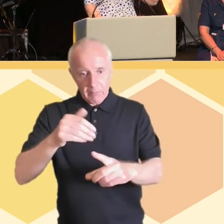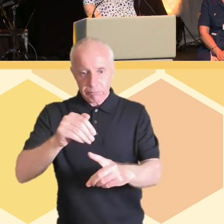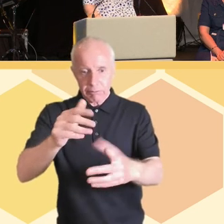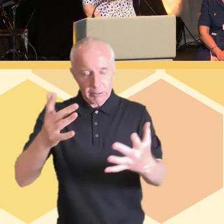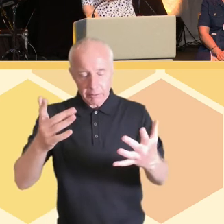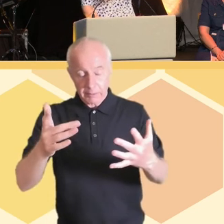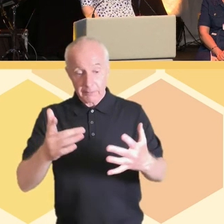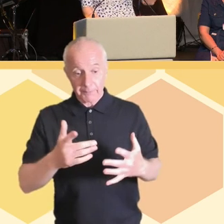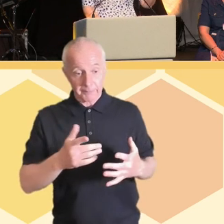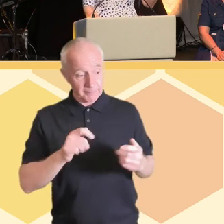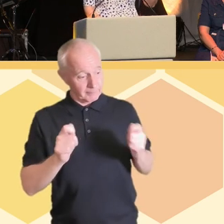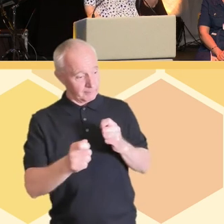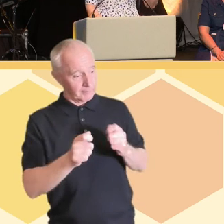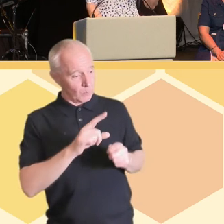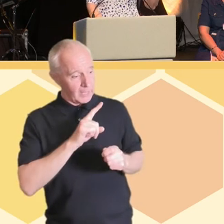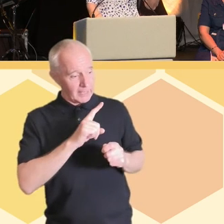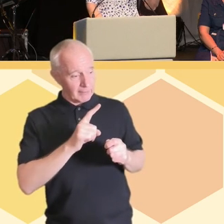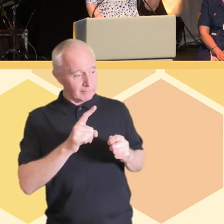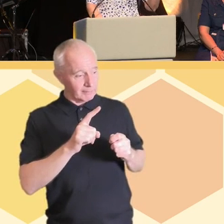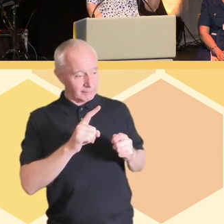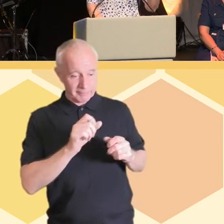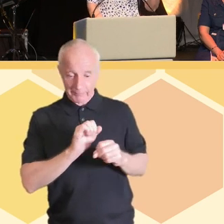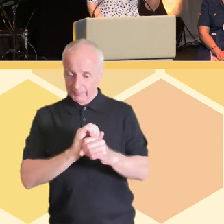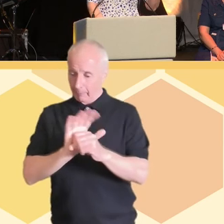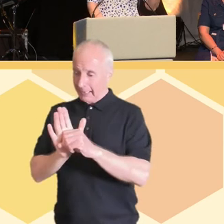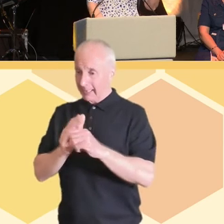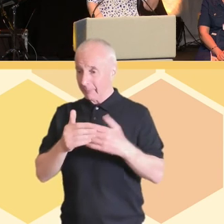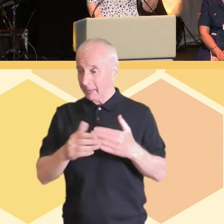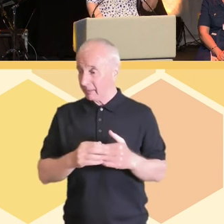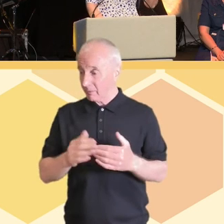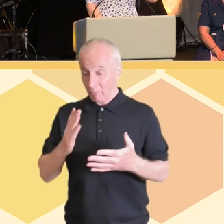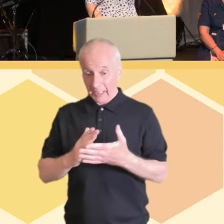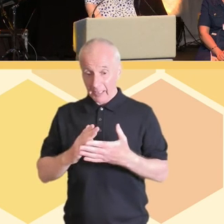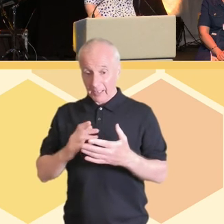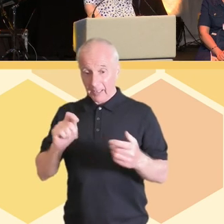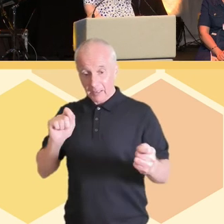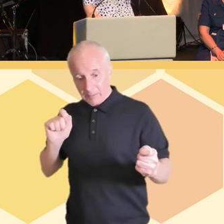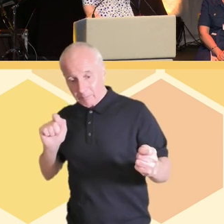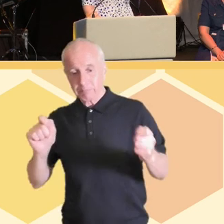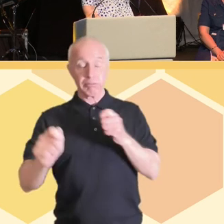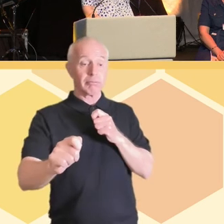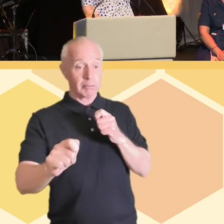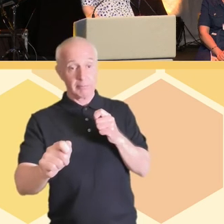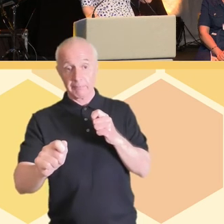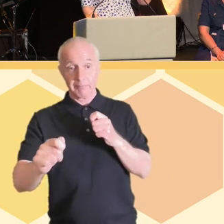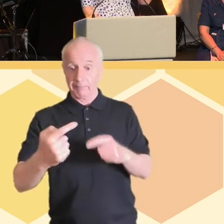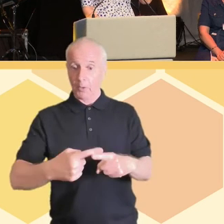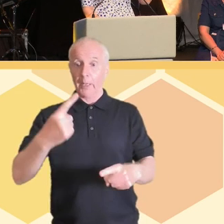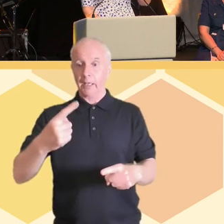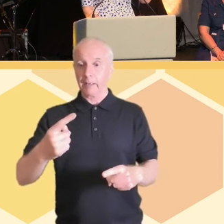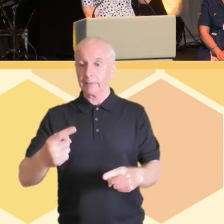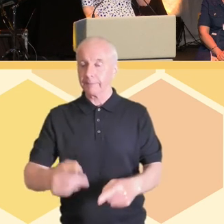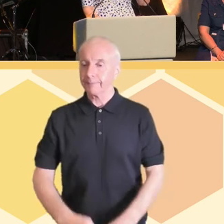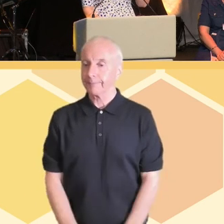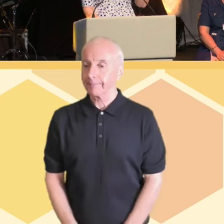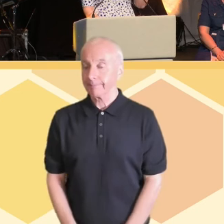You know, it's been like we've been catapulted forward like a decade in terms of change and the impact. And